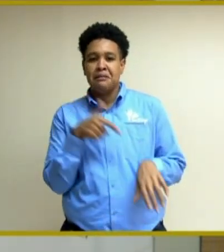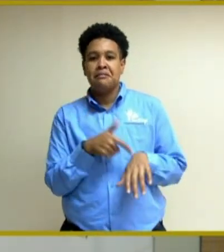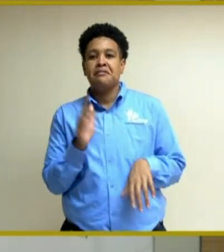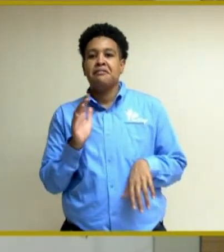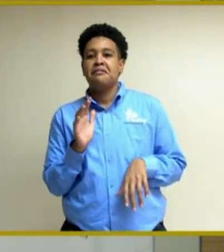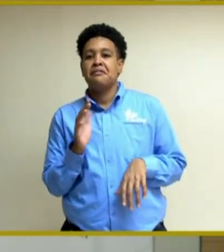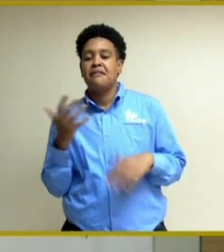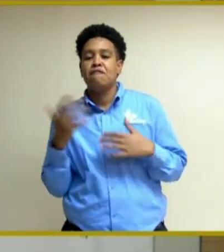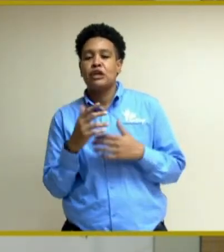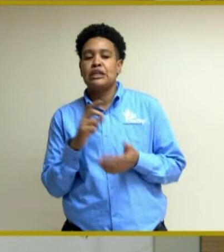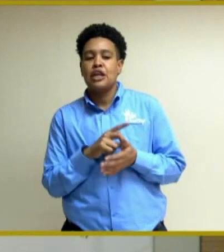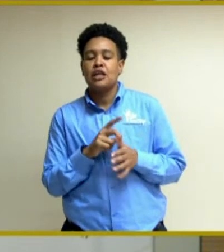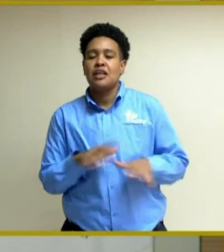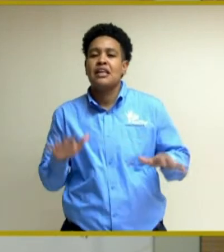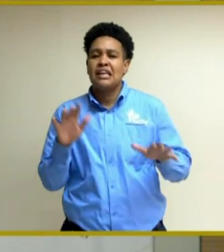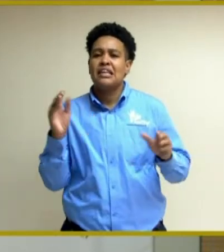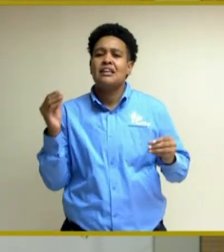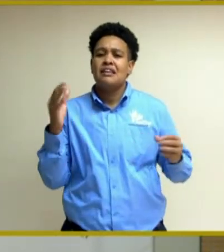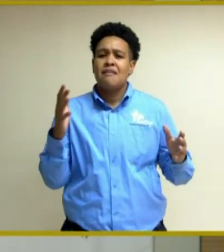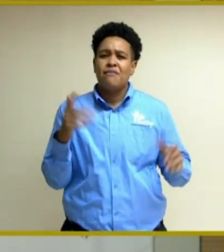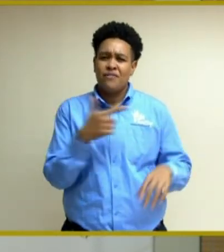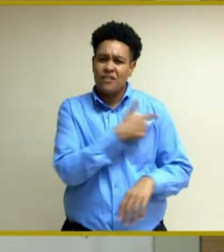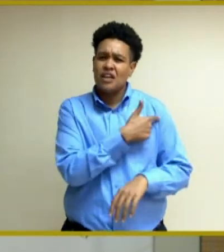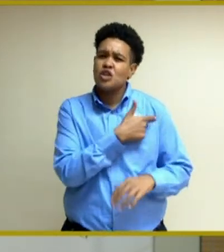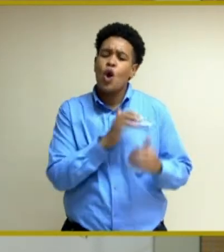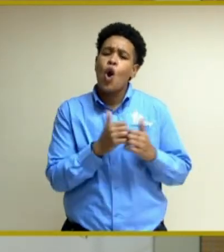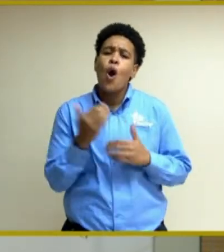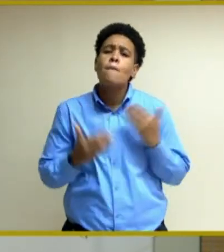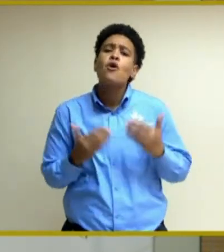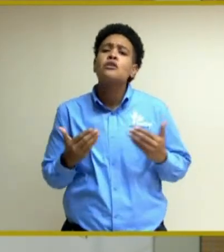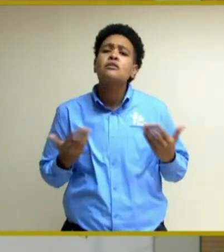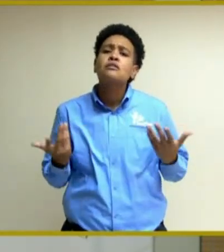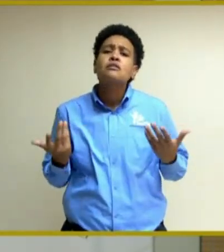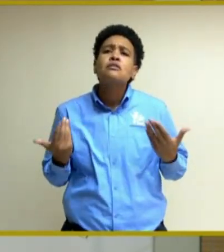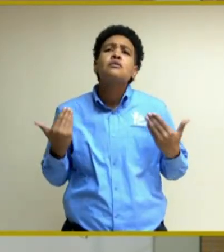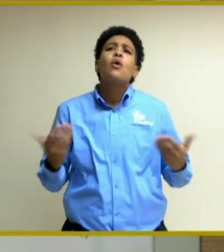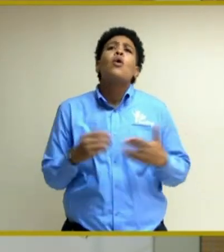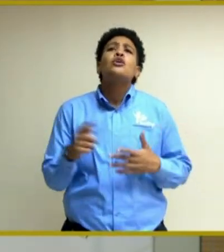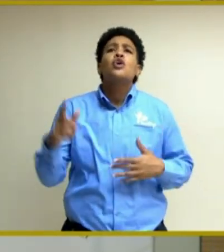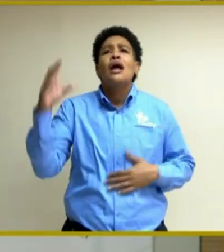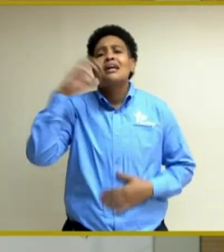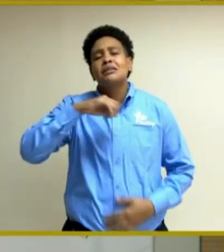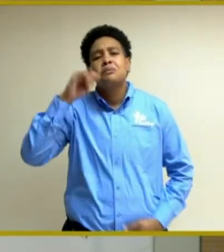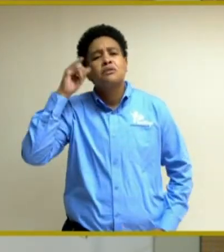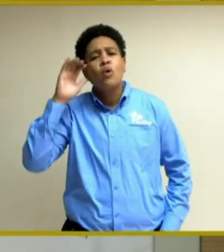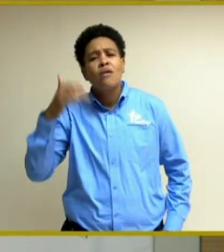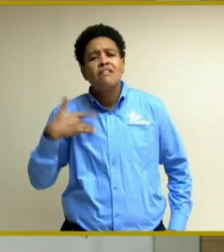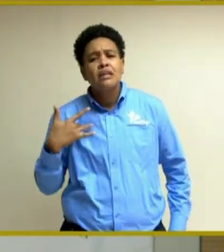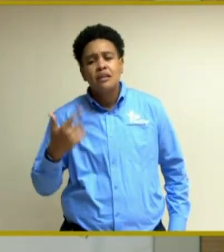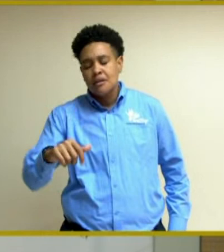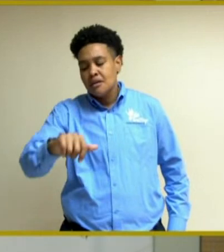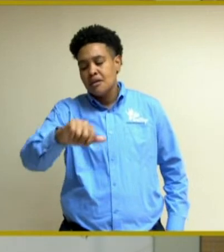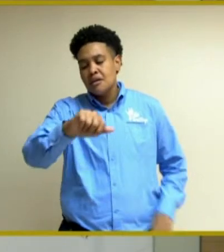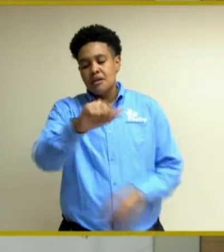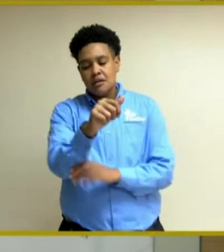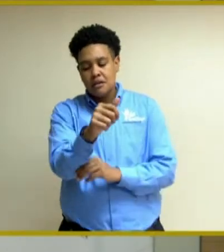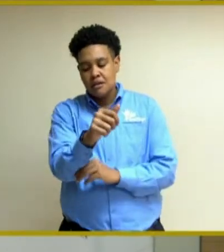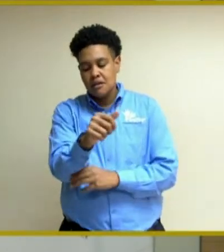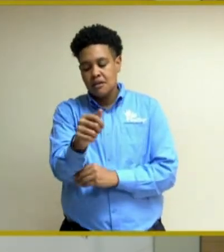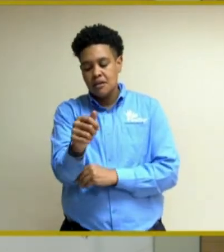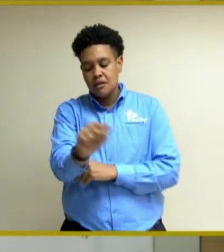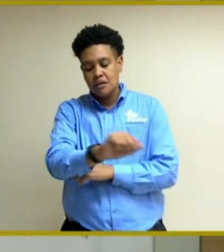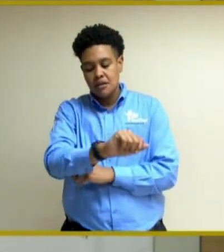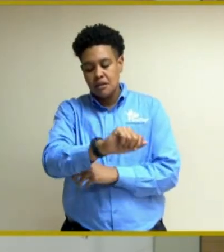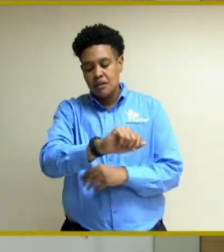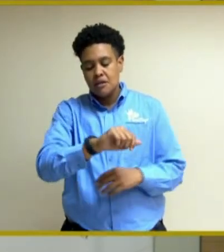was you're administering vaccines. How did the process go in your estimation? The process